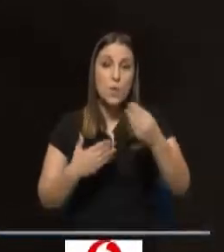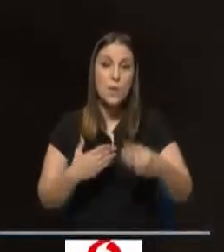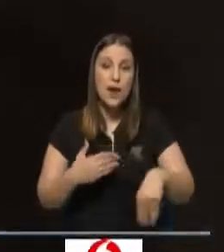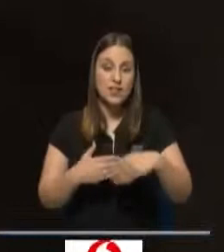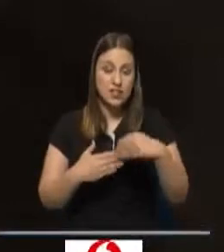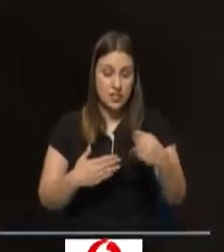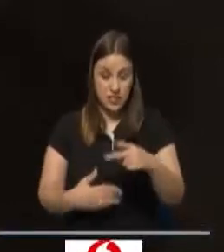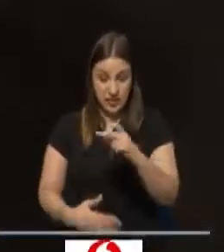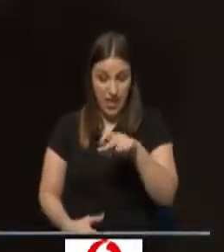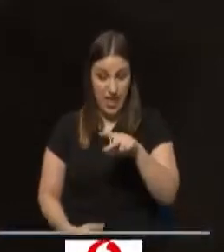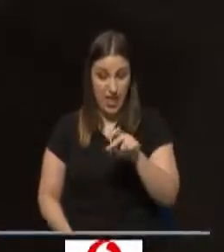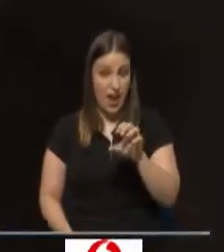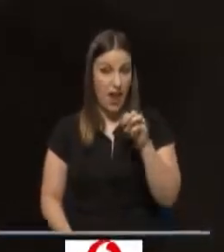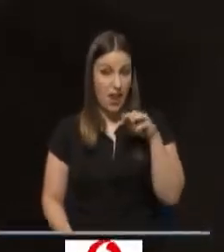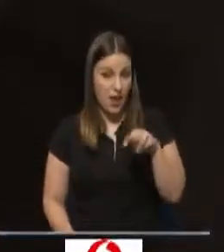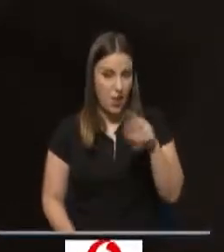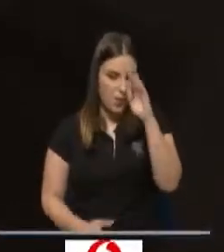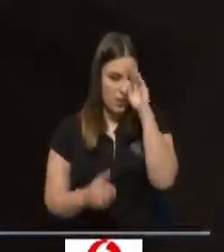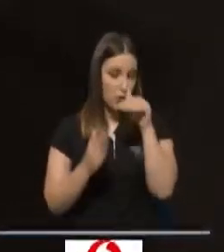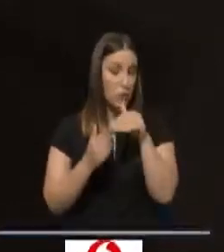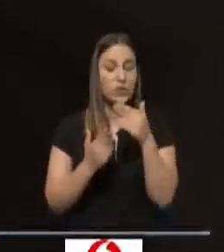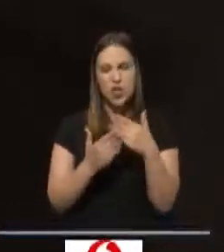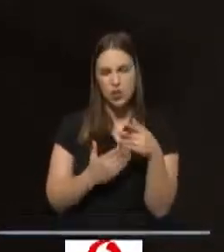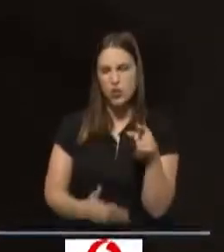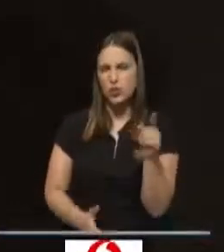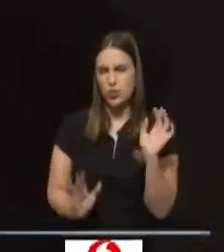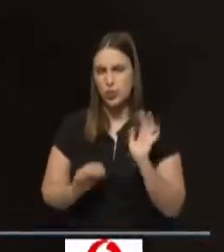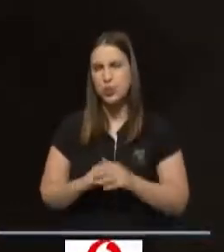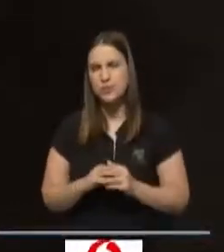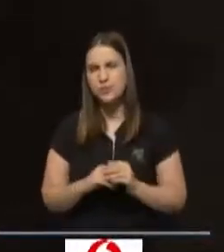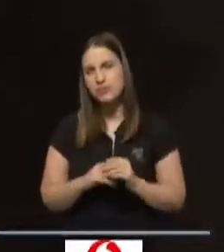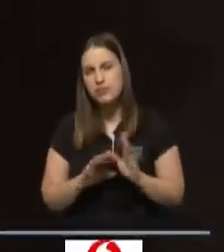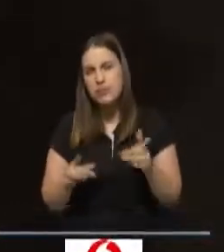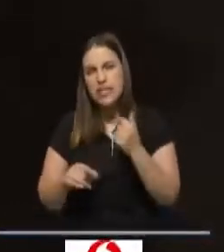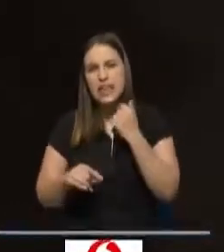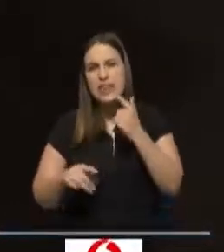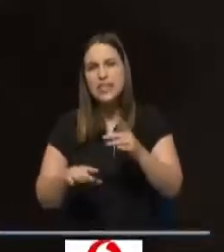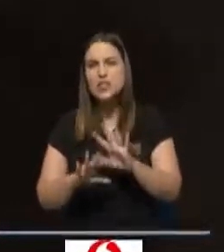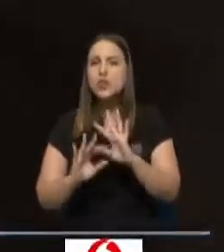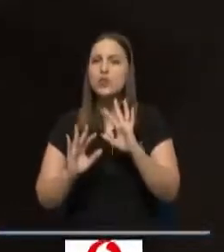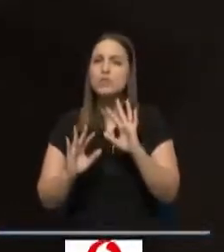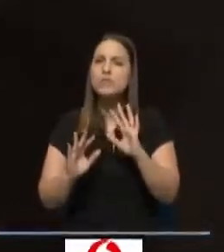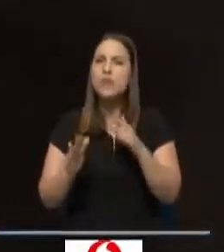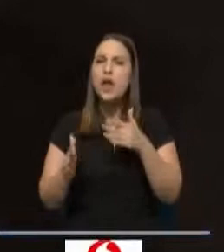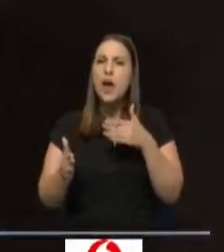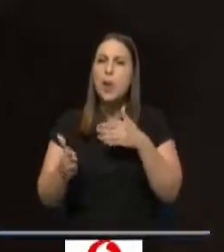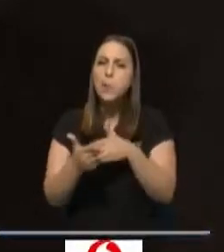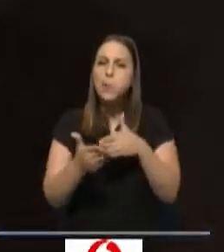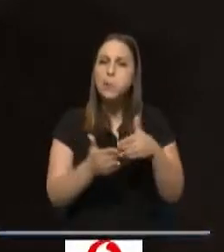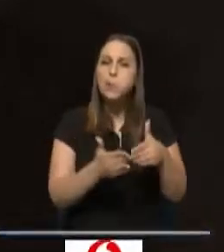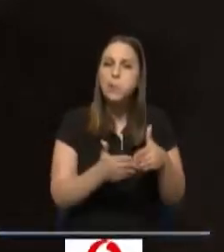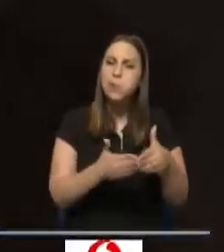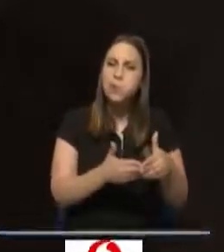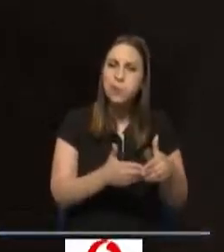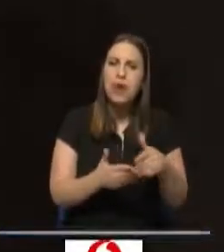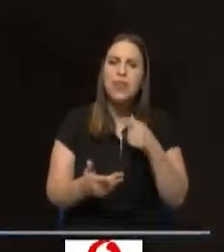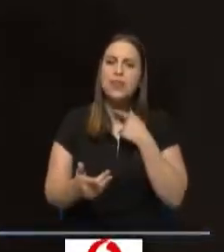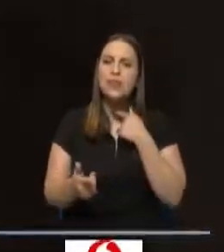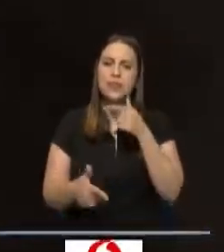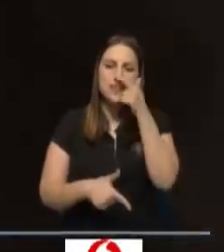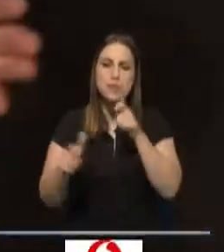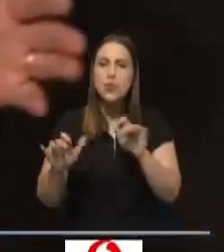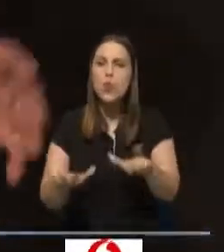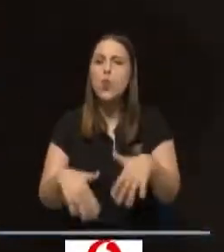almost 500 pages. Anacon has the results of the study that tries to identify what are the stumbling blocks